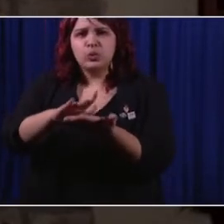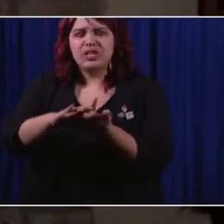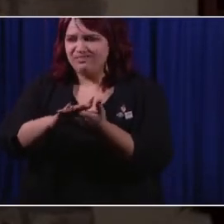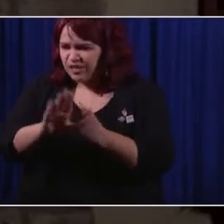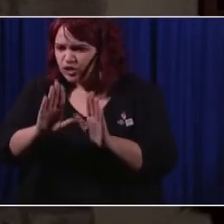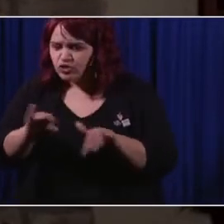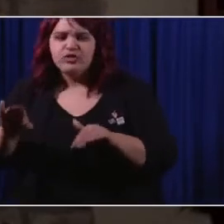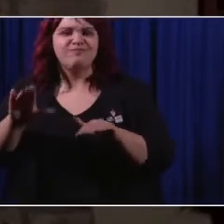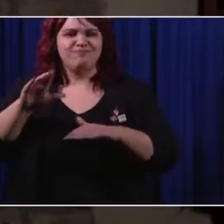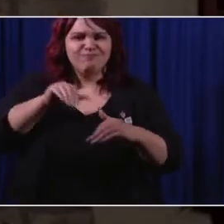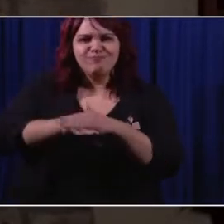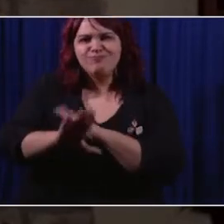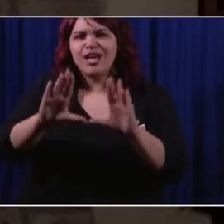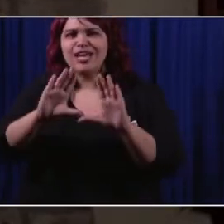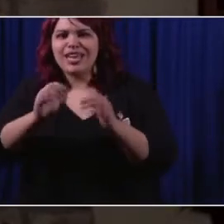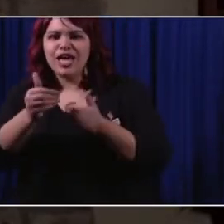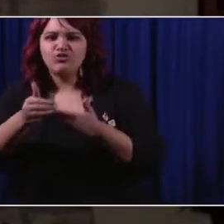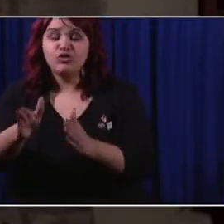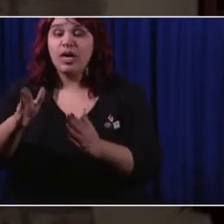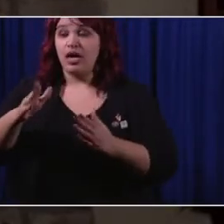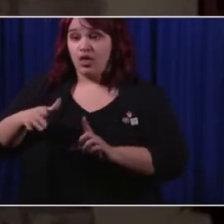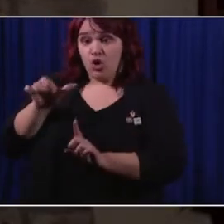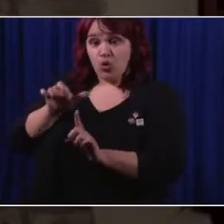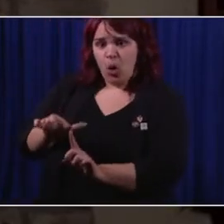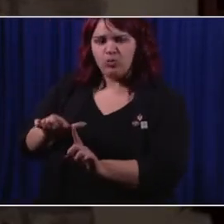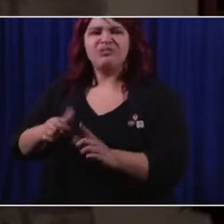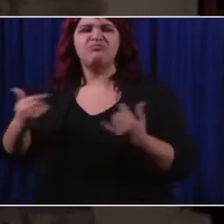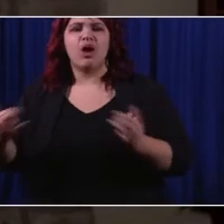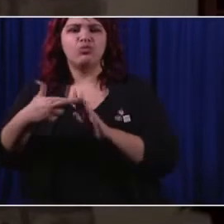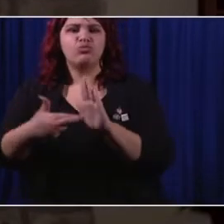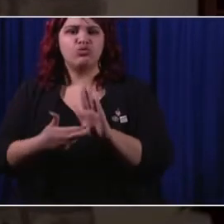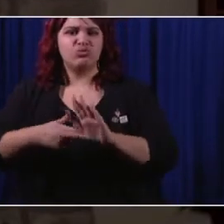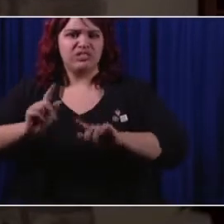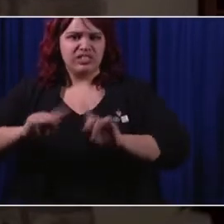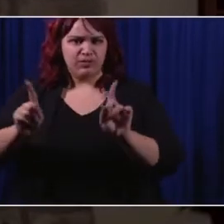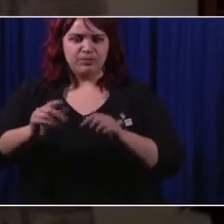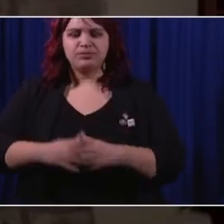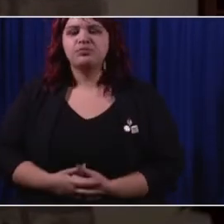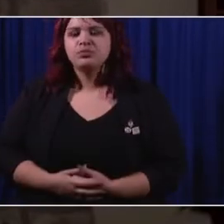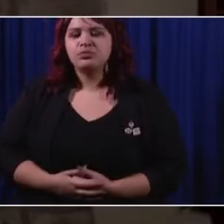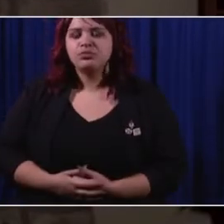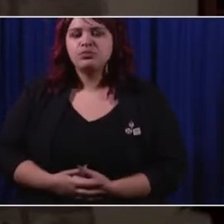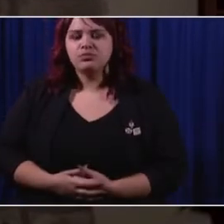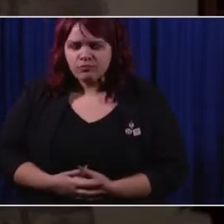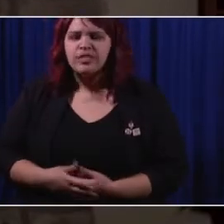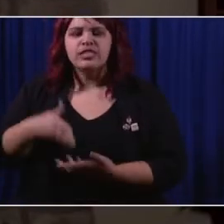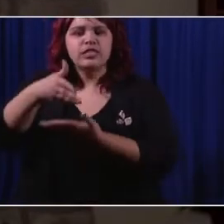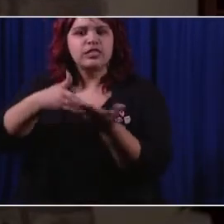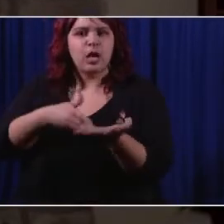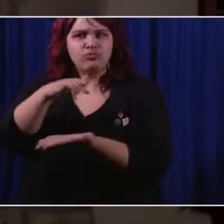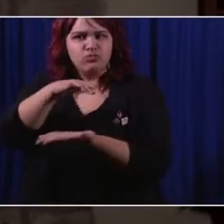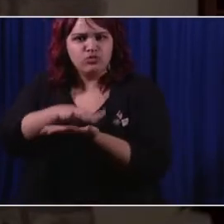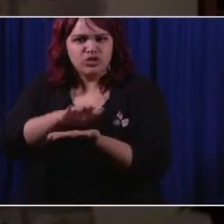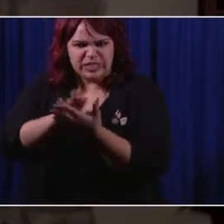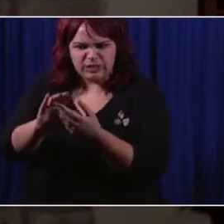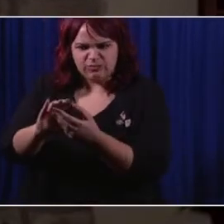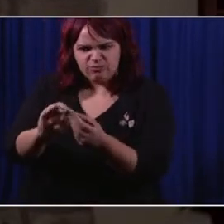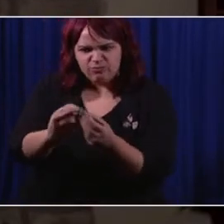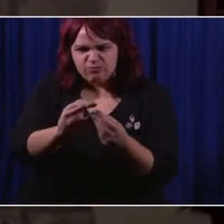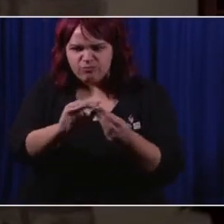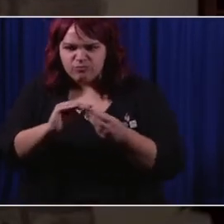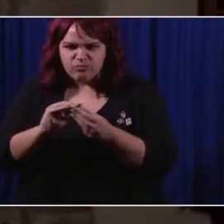hearing from school districts in the Miami Valley who have had to pull the plug on in-person learning is we've had to do so because we're just having